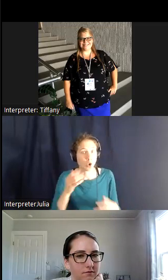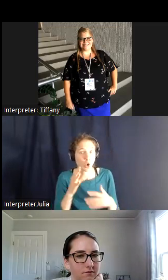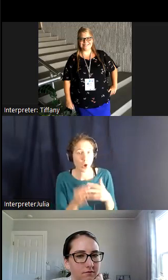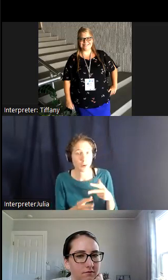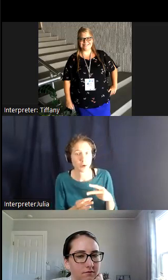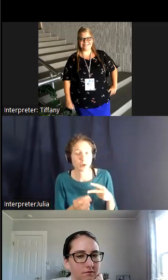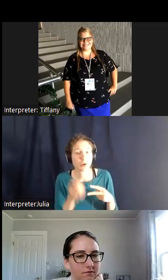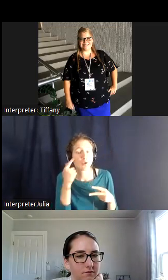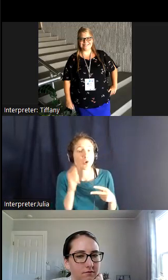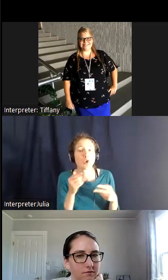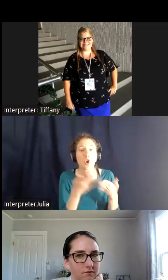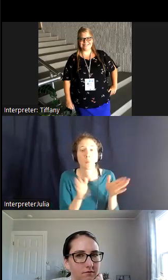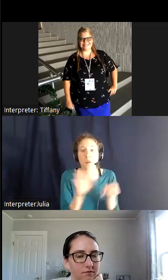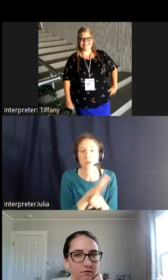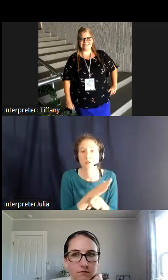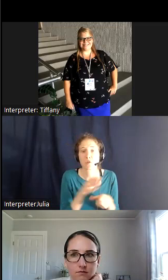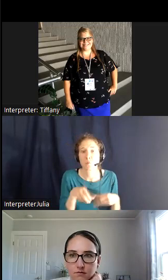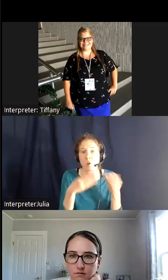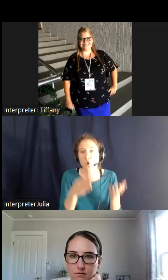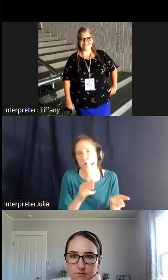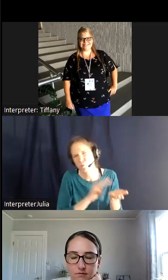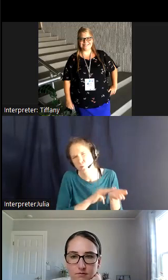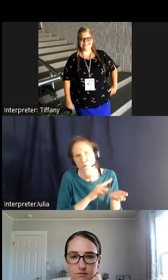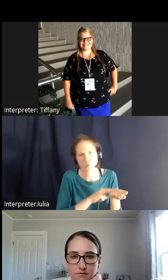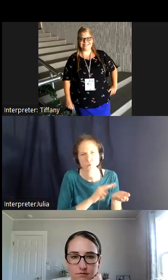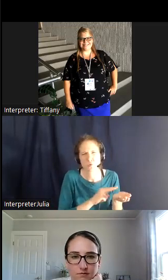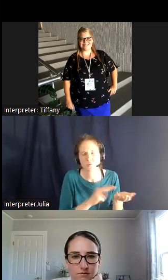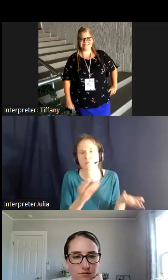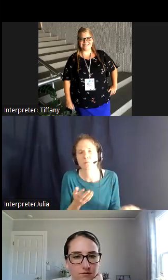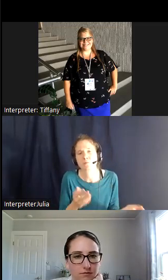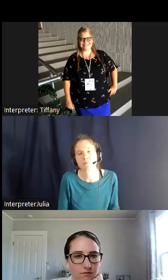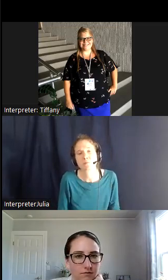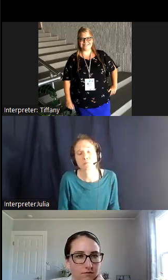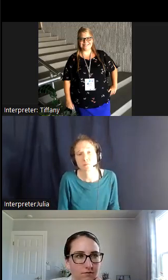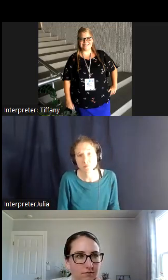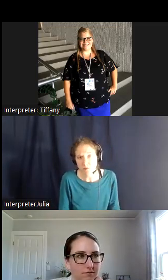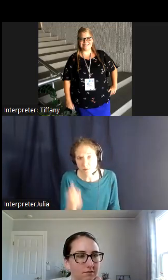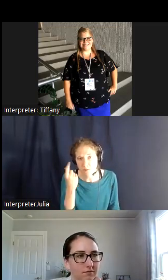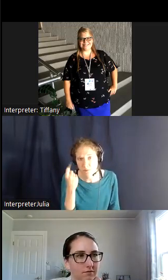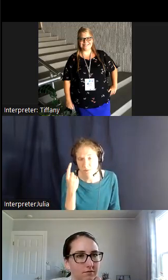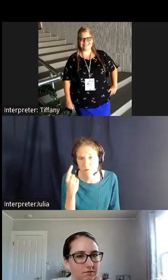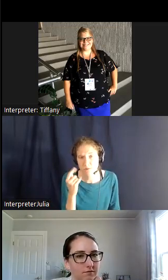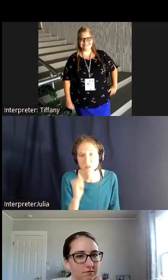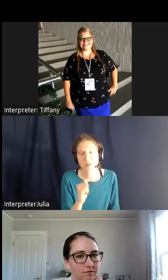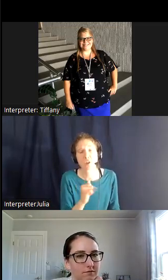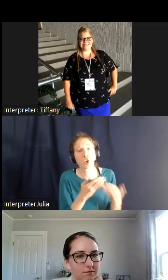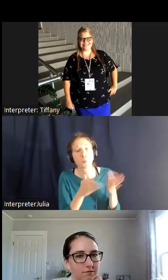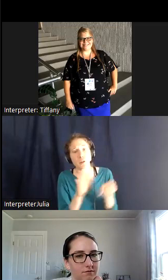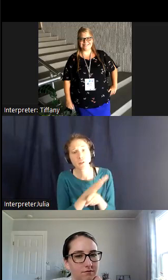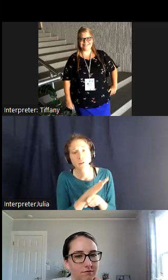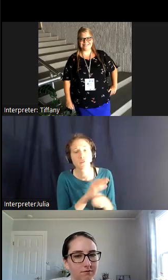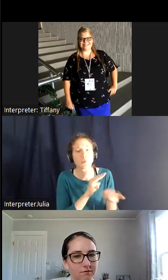comprehensive provider, we are saying that a comprehensive provider can fulfill its obligations